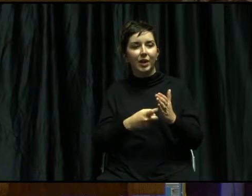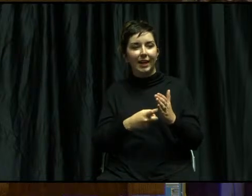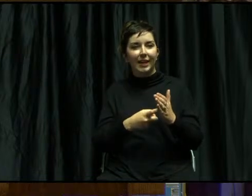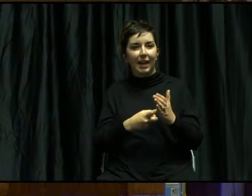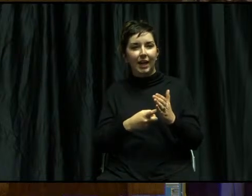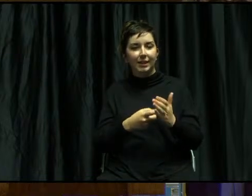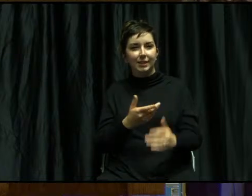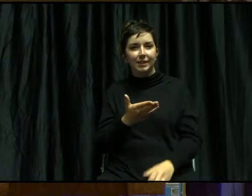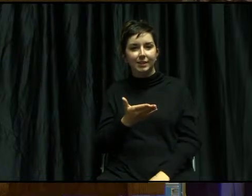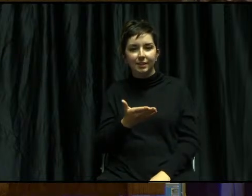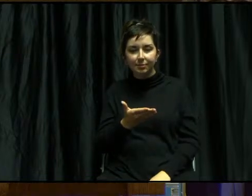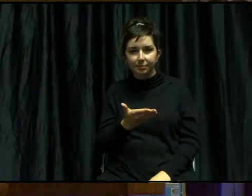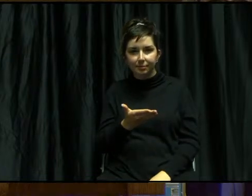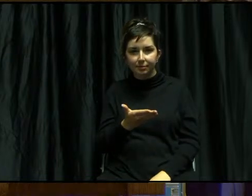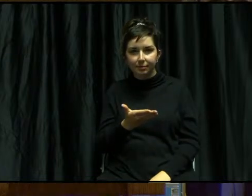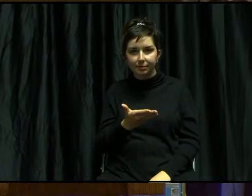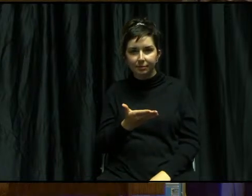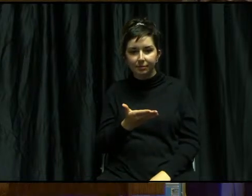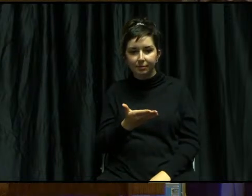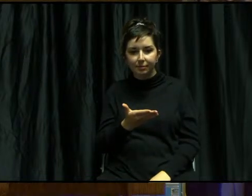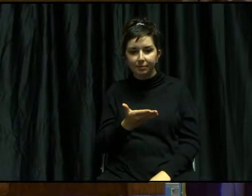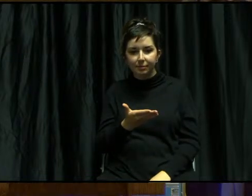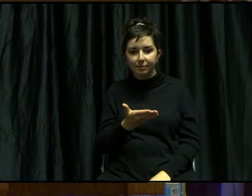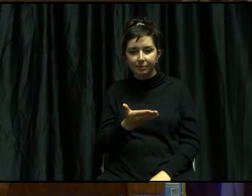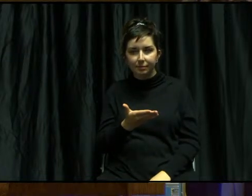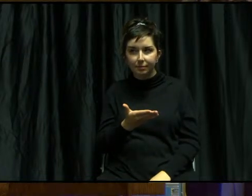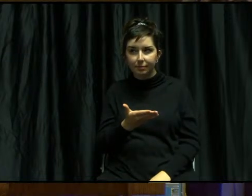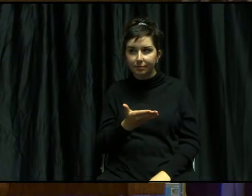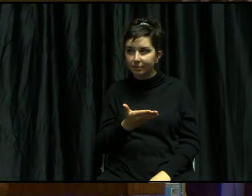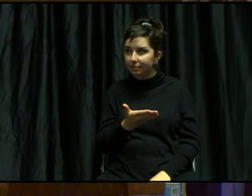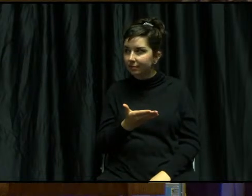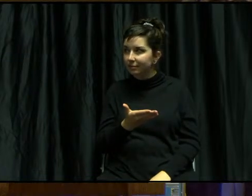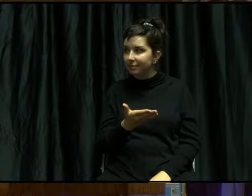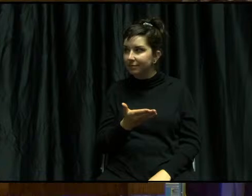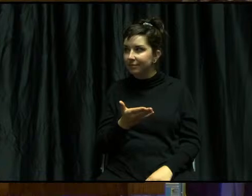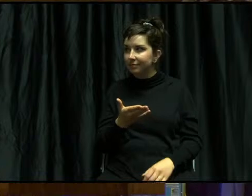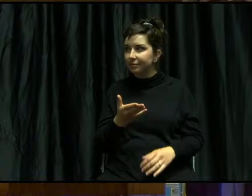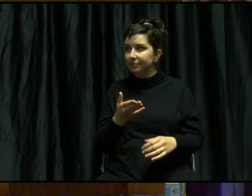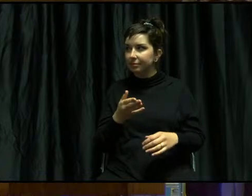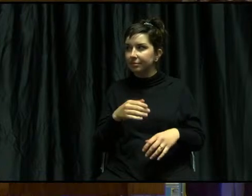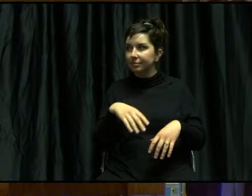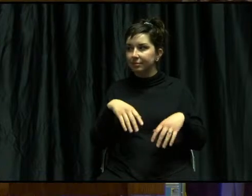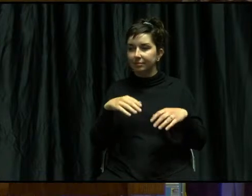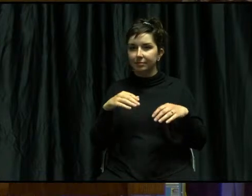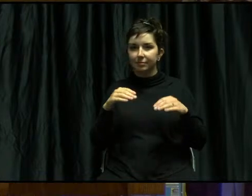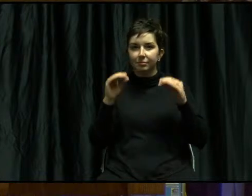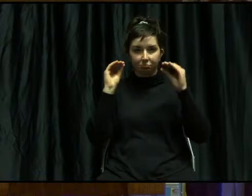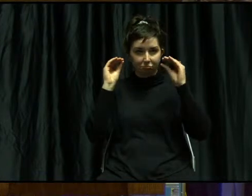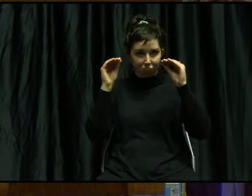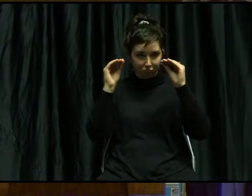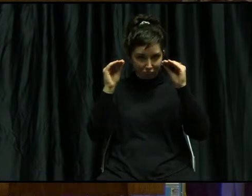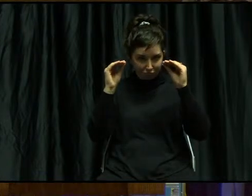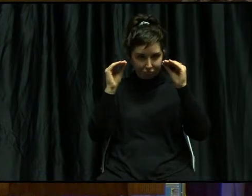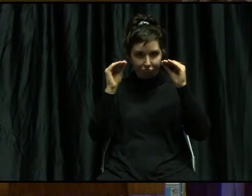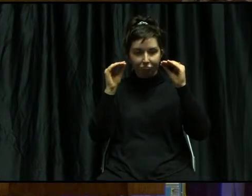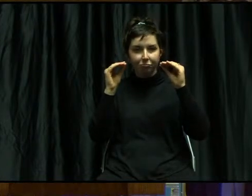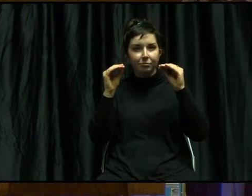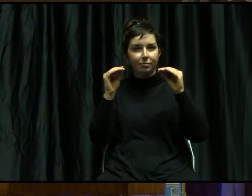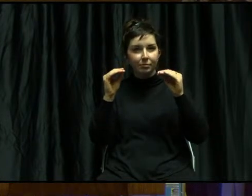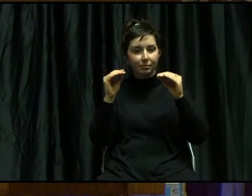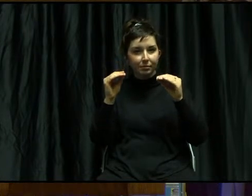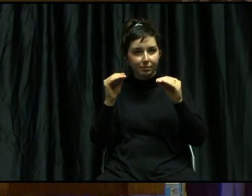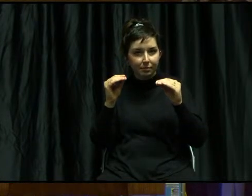learning, teaching, and providing opportunity, for the consummate wisdom, grace, and diplomacy